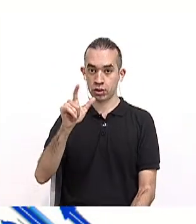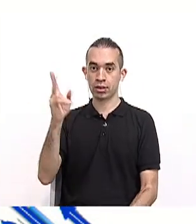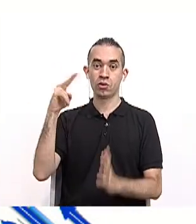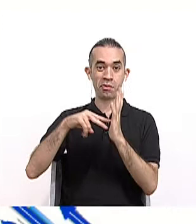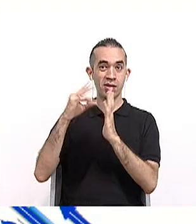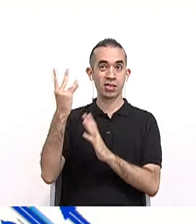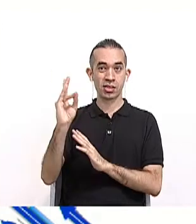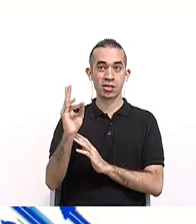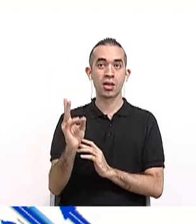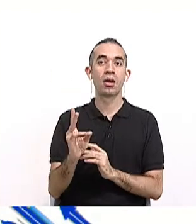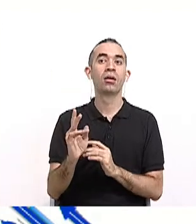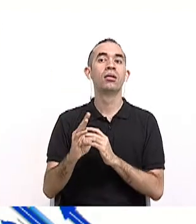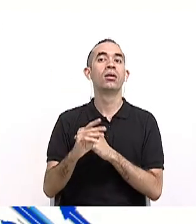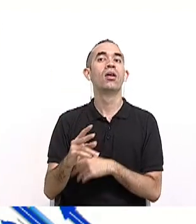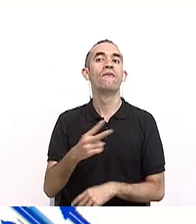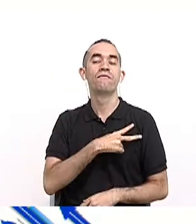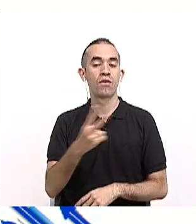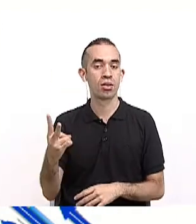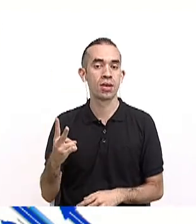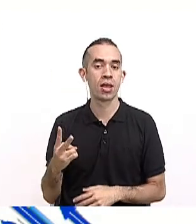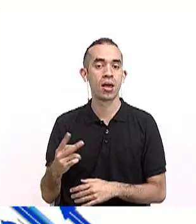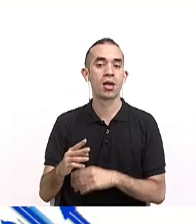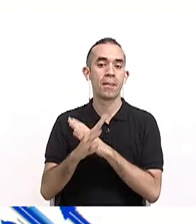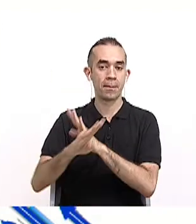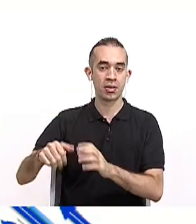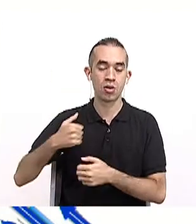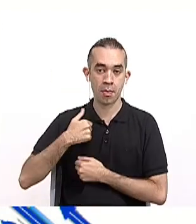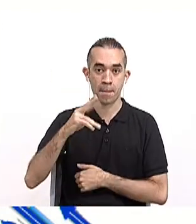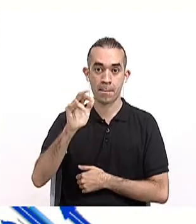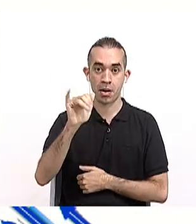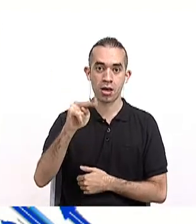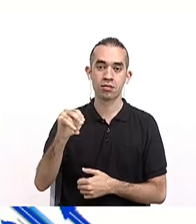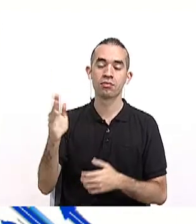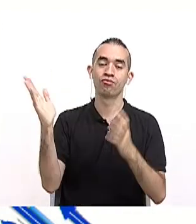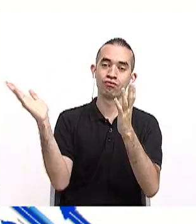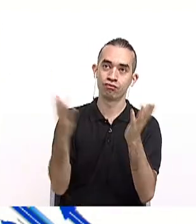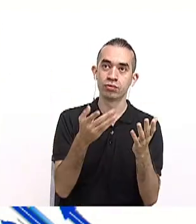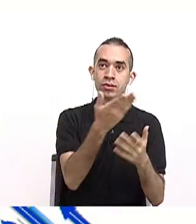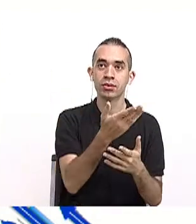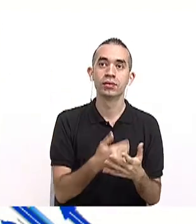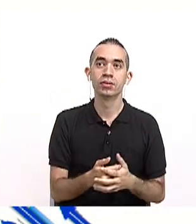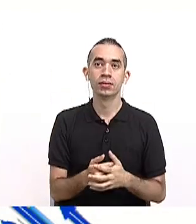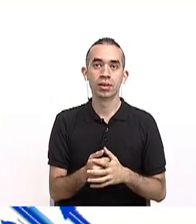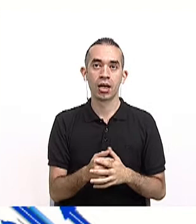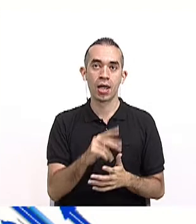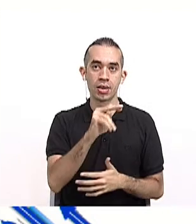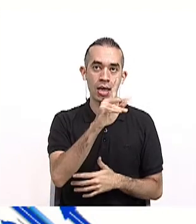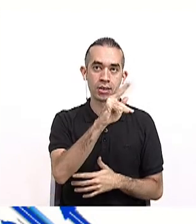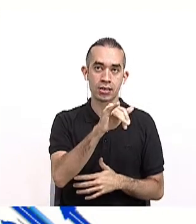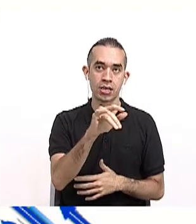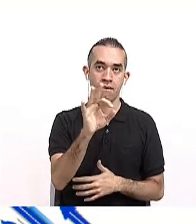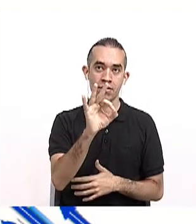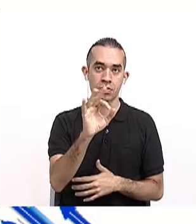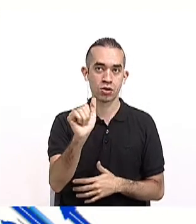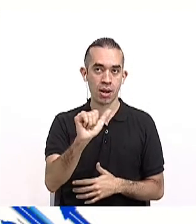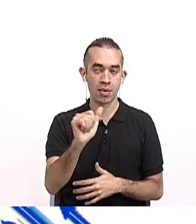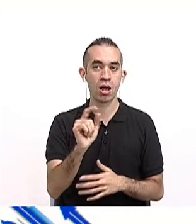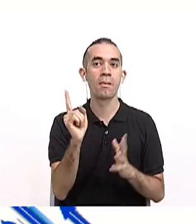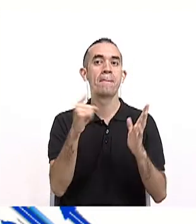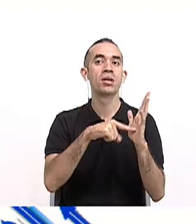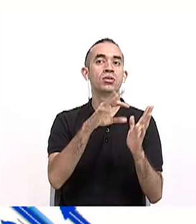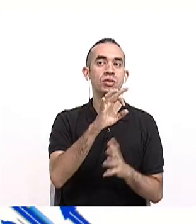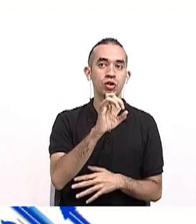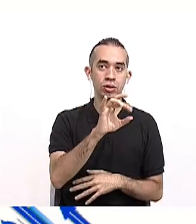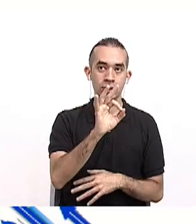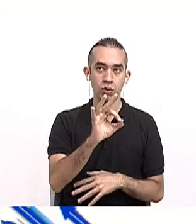Brian was introduced to Nancy Fitzsimmons Alvarado, a 1989 Peace Corps volunteer and the co-founder of the